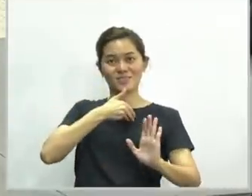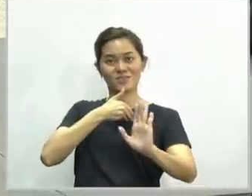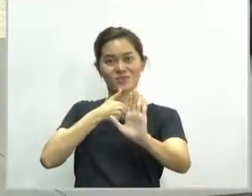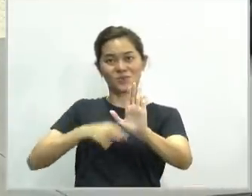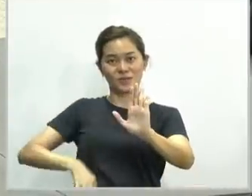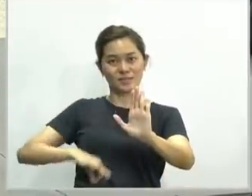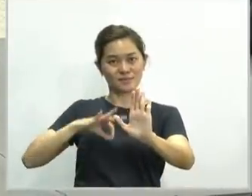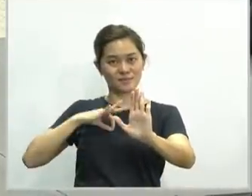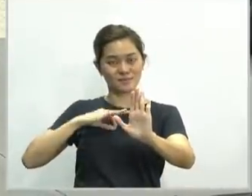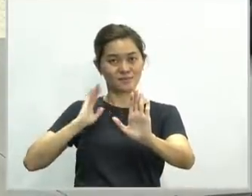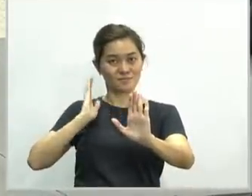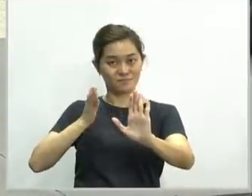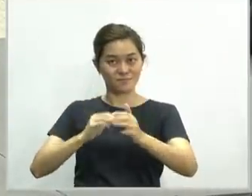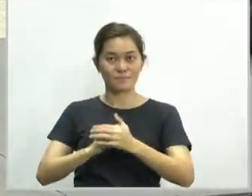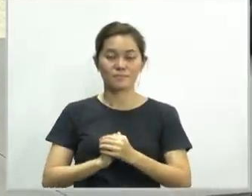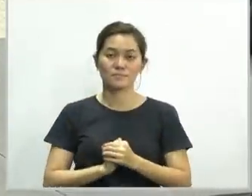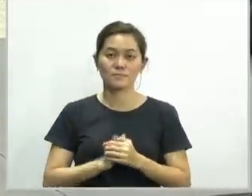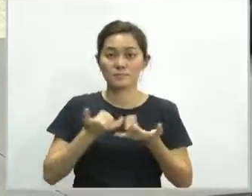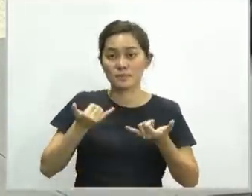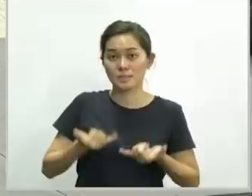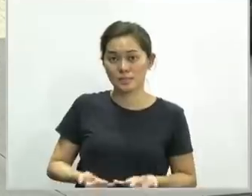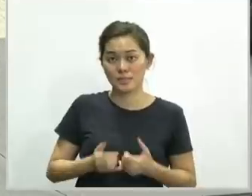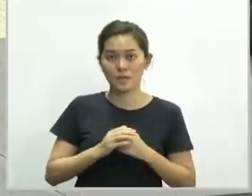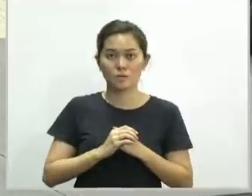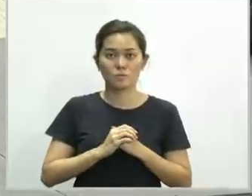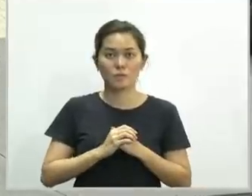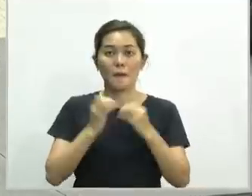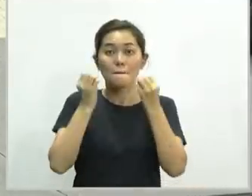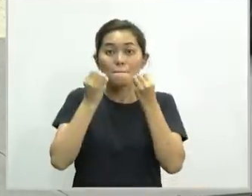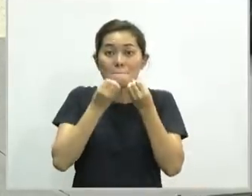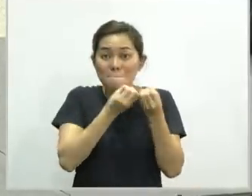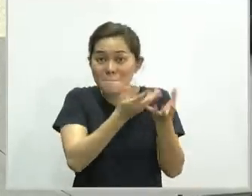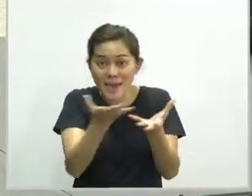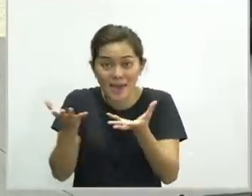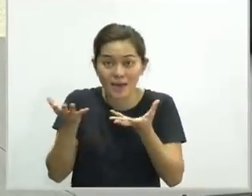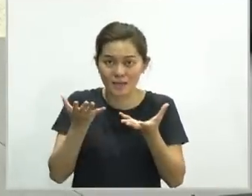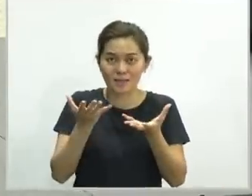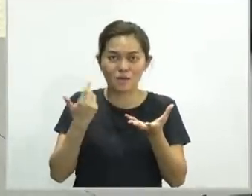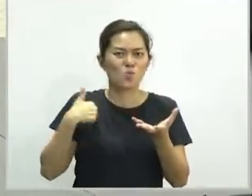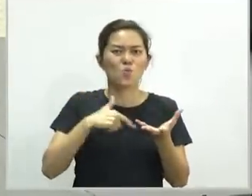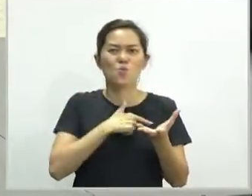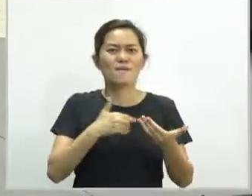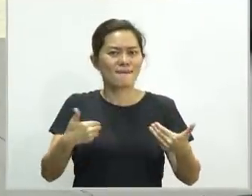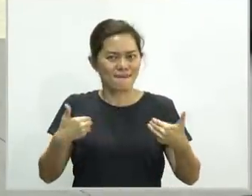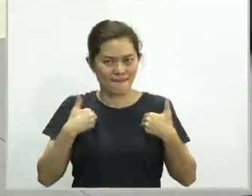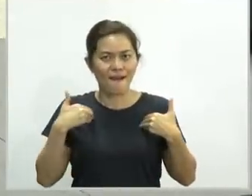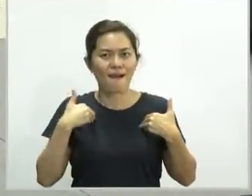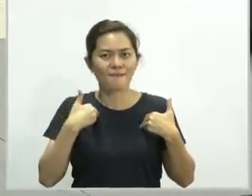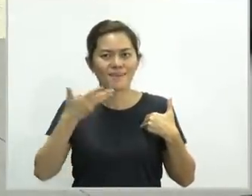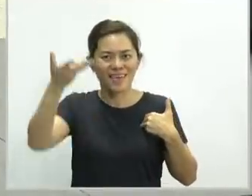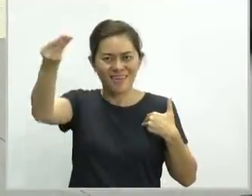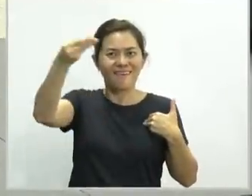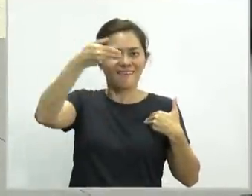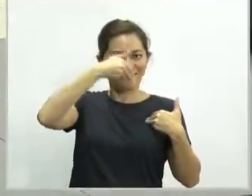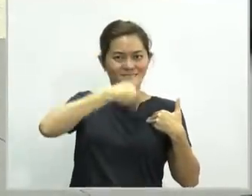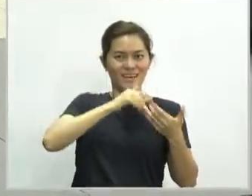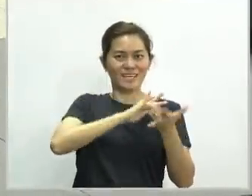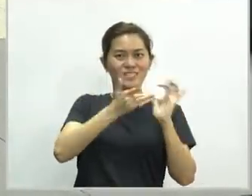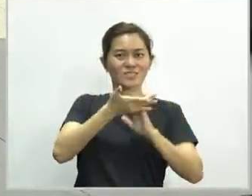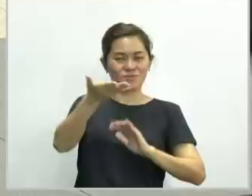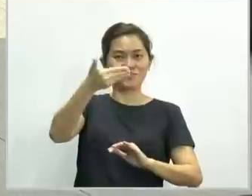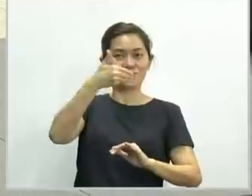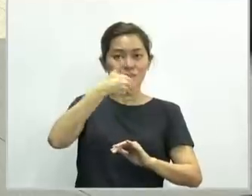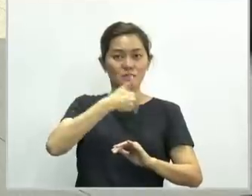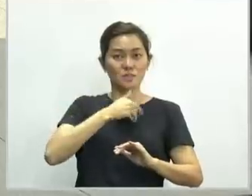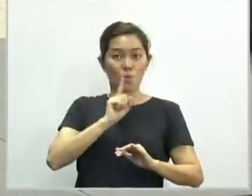life. Now, many of us, we have already invited Jesus into the car